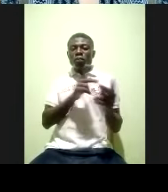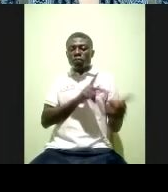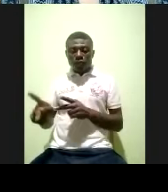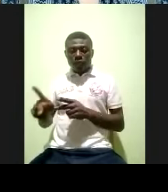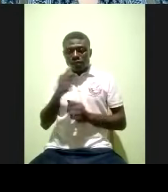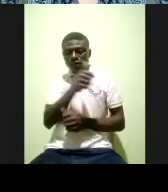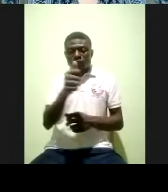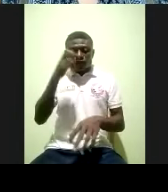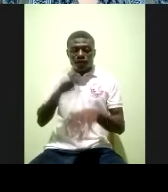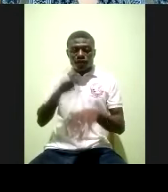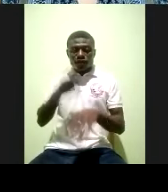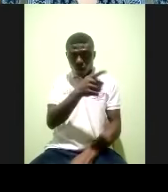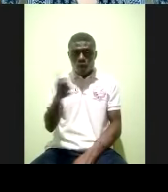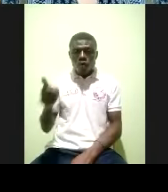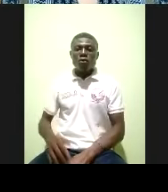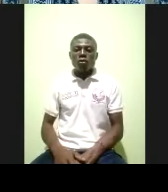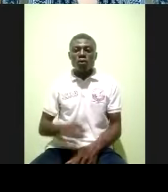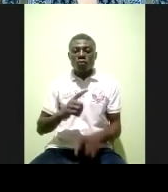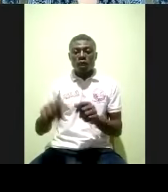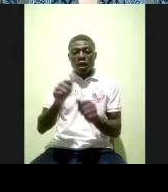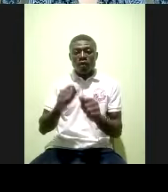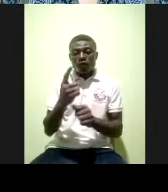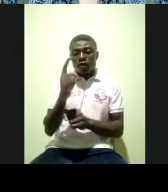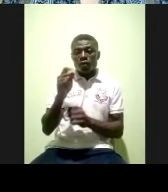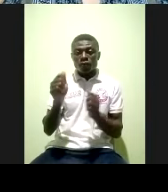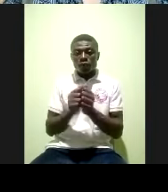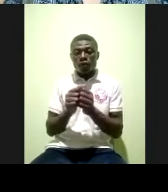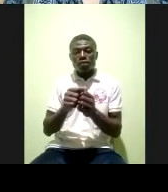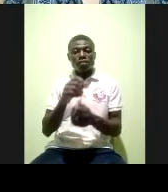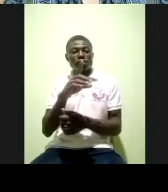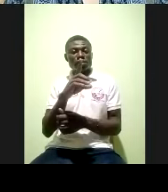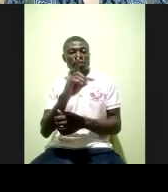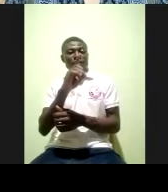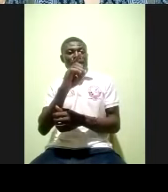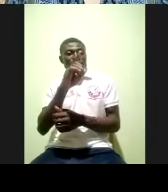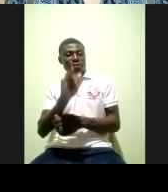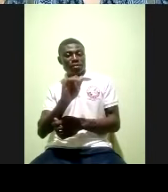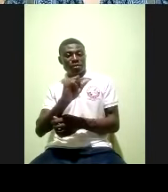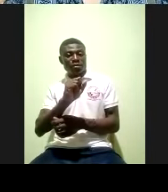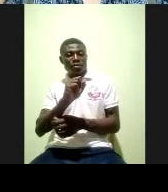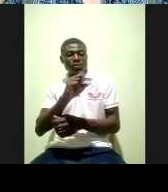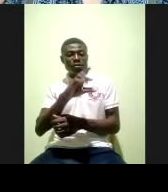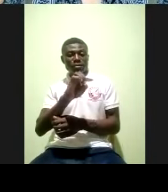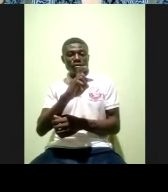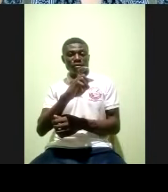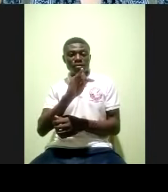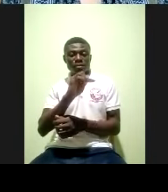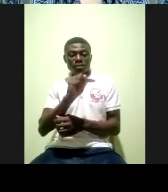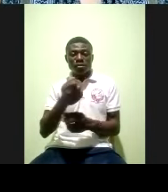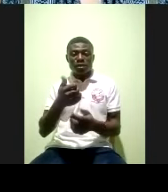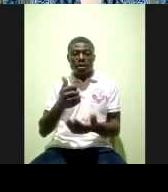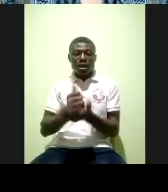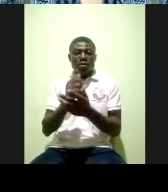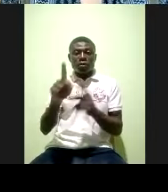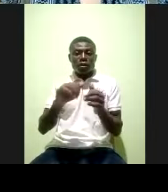difficult. But everyone with dyslexia is different. It can affect how people feel about